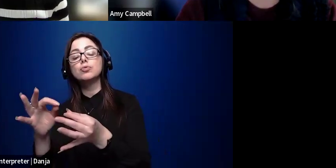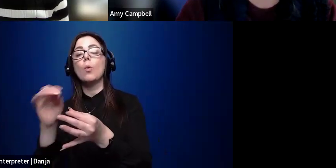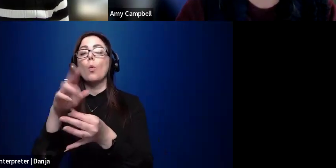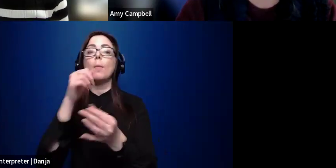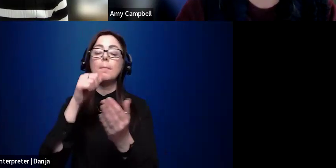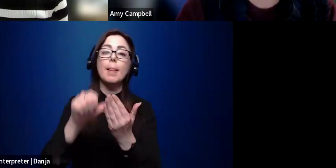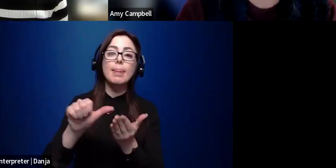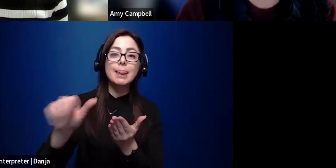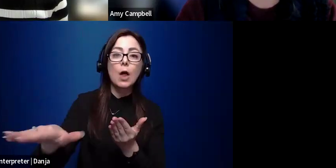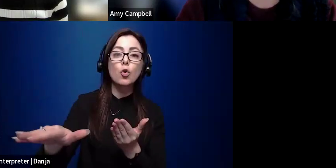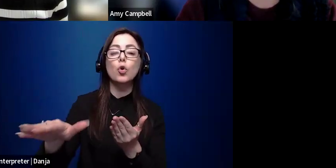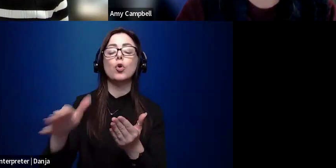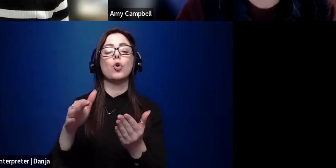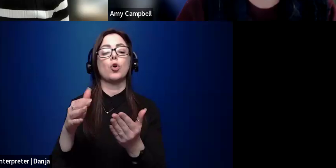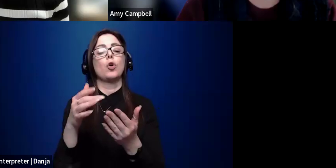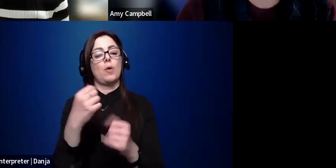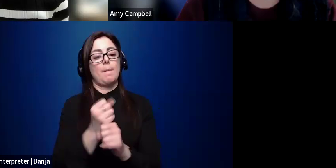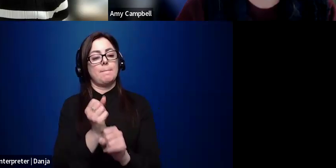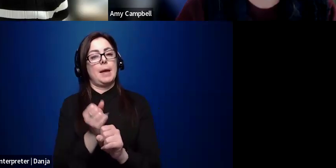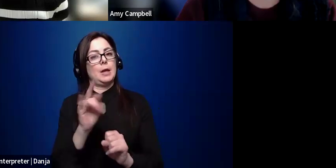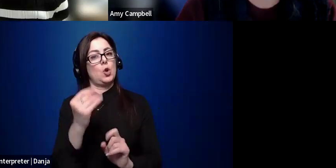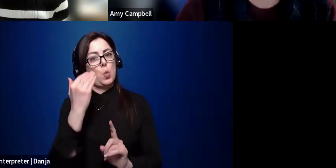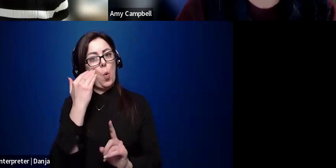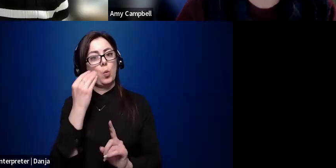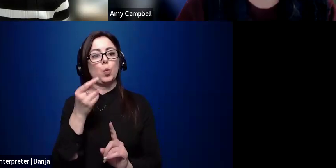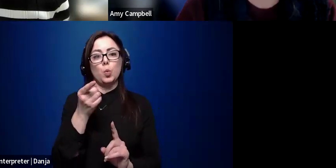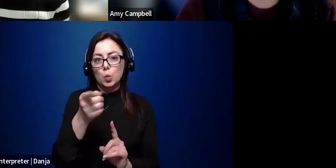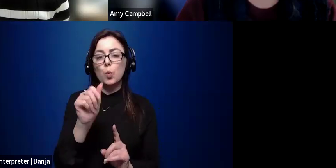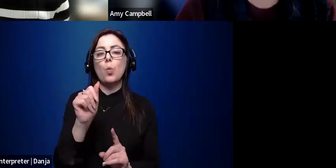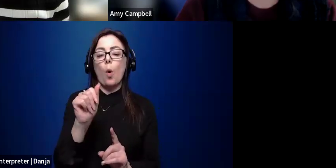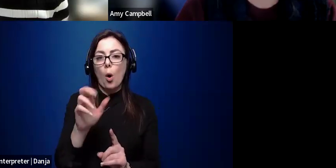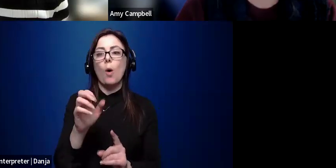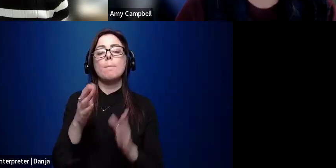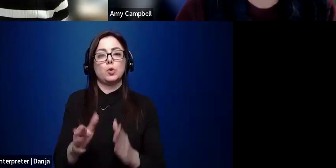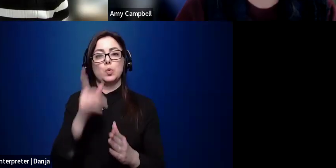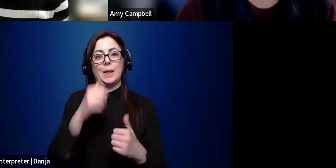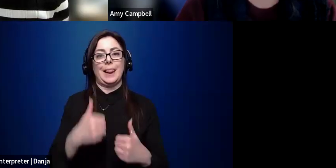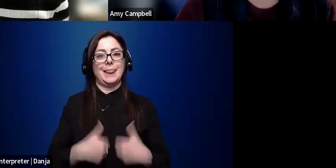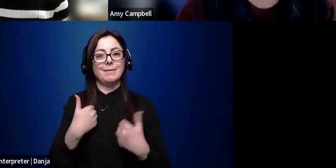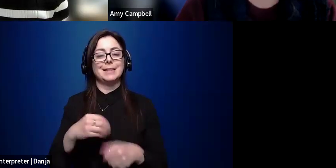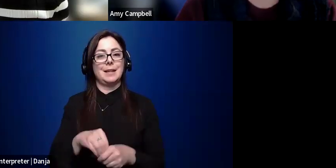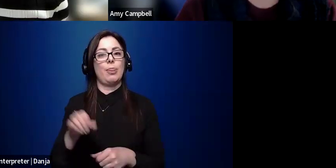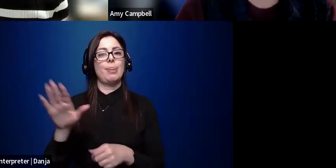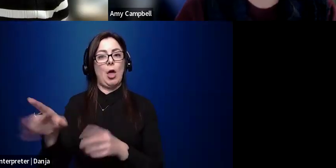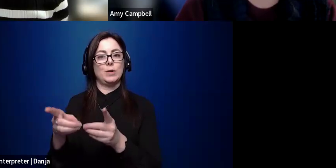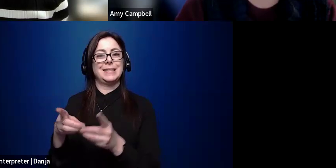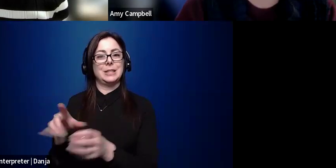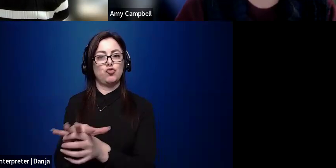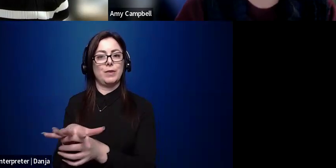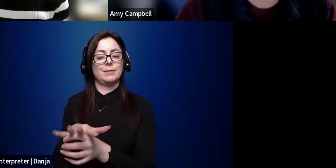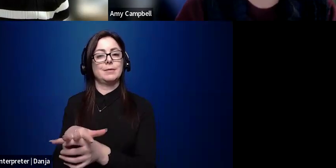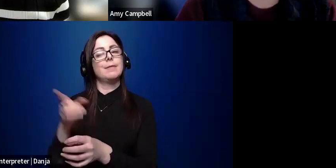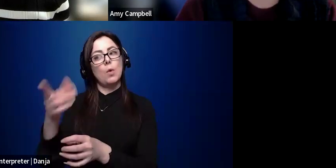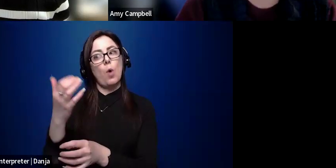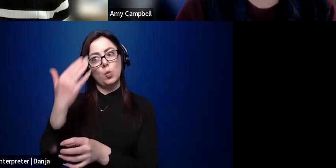letter, that you make it known that you're their constituent. They want to hear from constituents, and what connection you